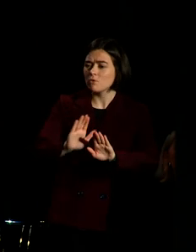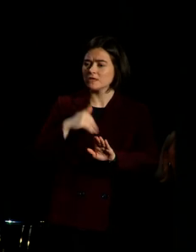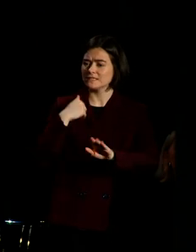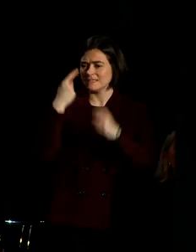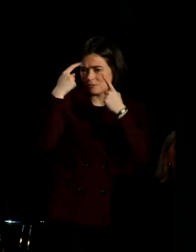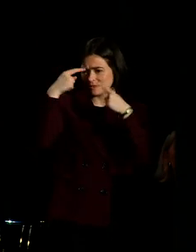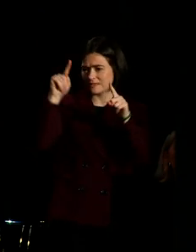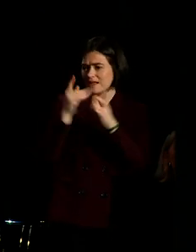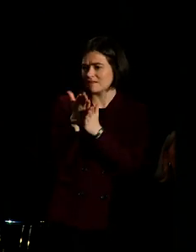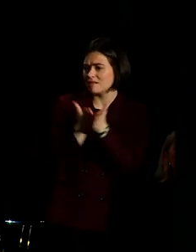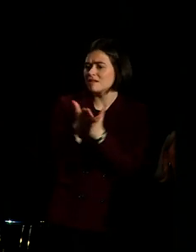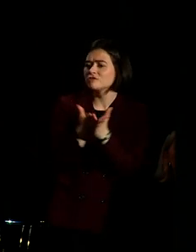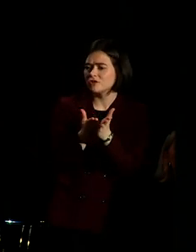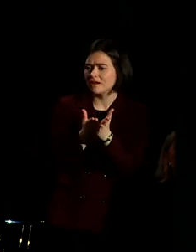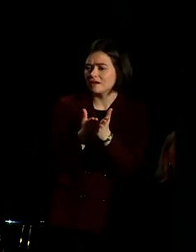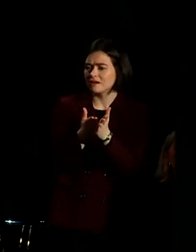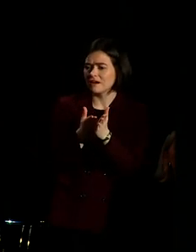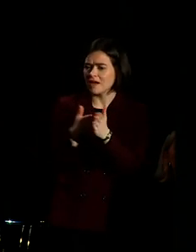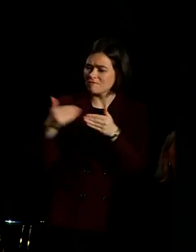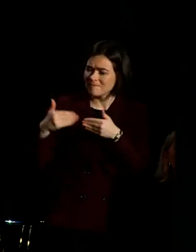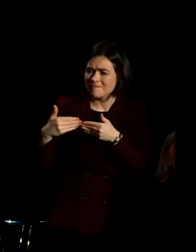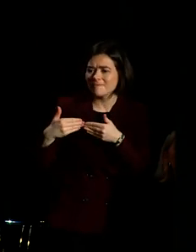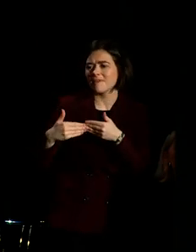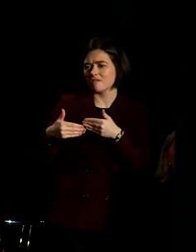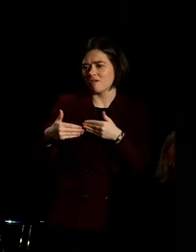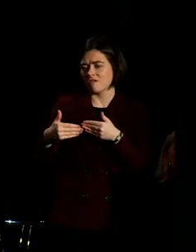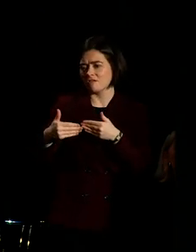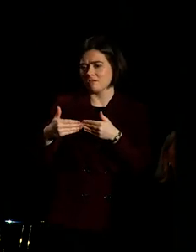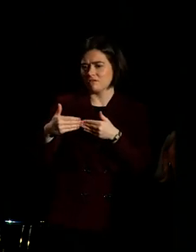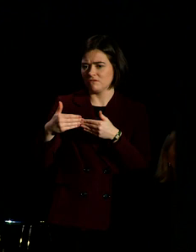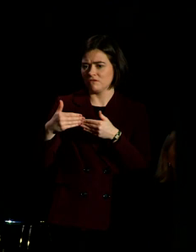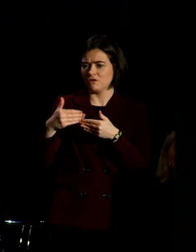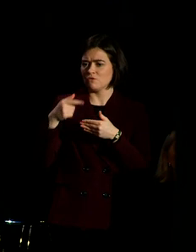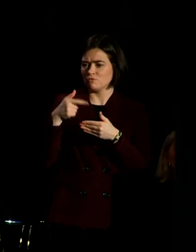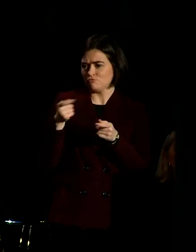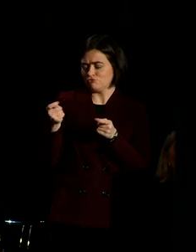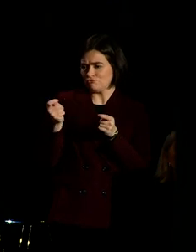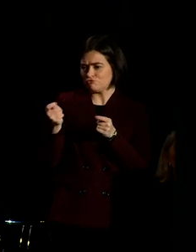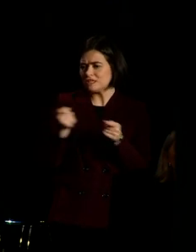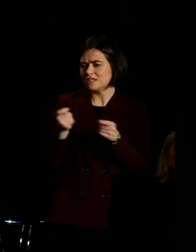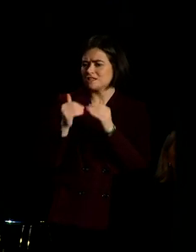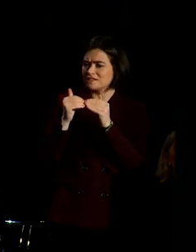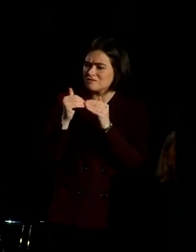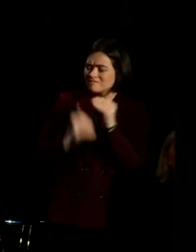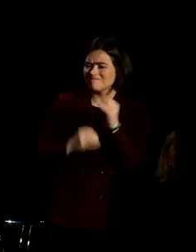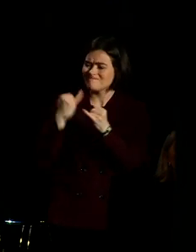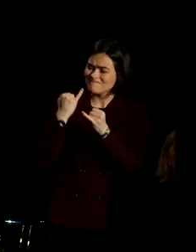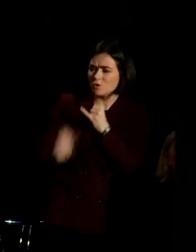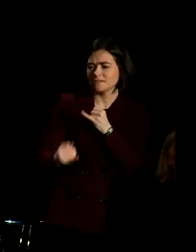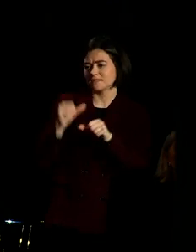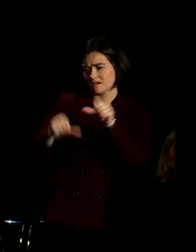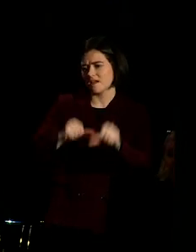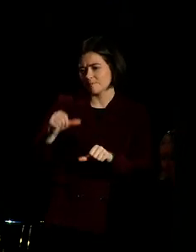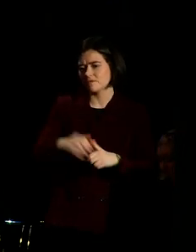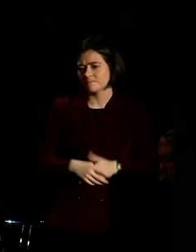cart, and from that moment onwards, we were treated worse than